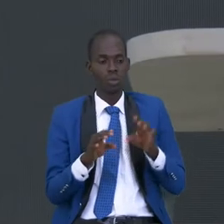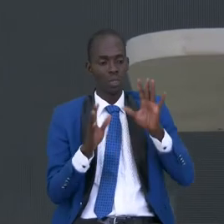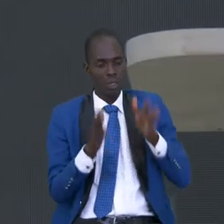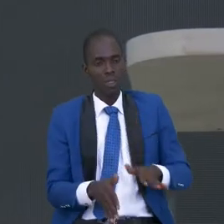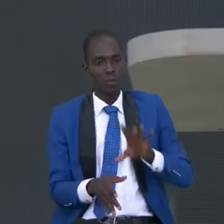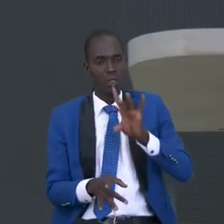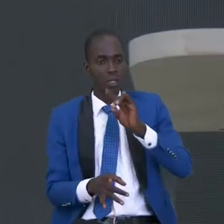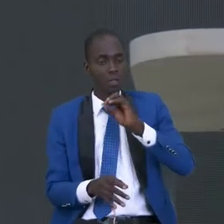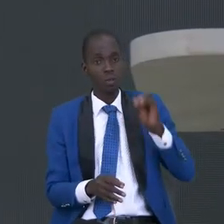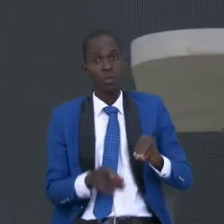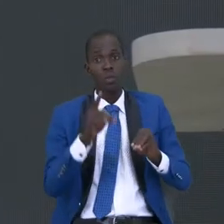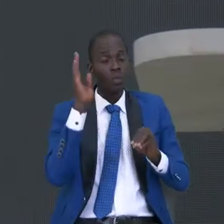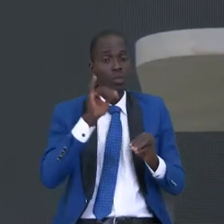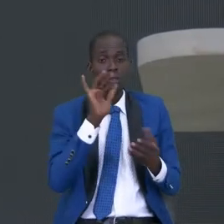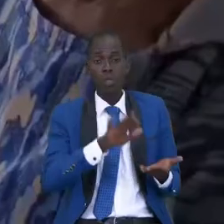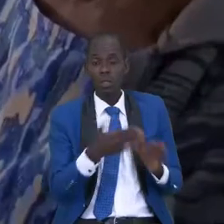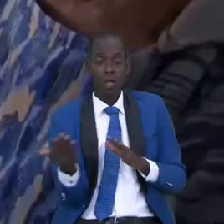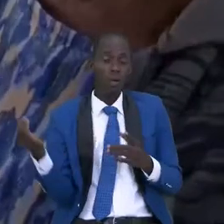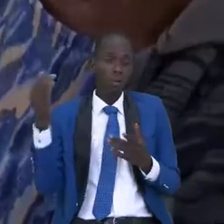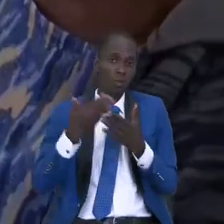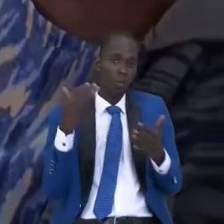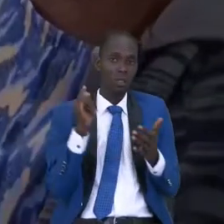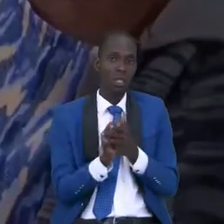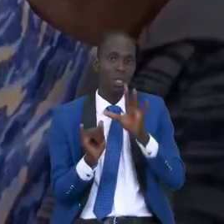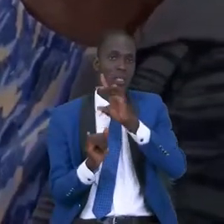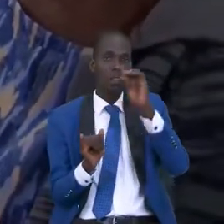not die before that 80%.